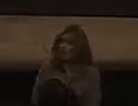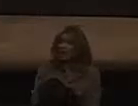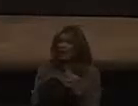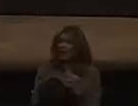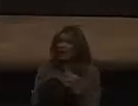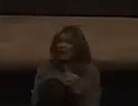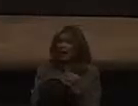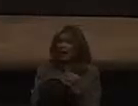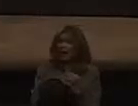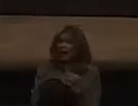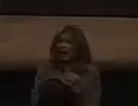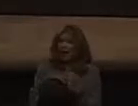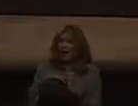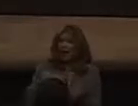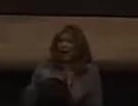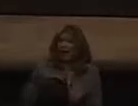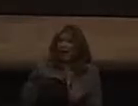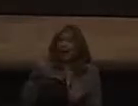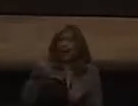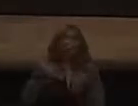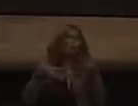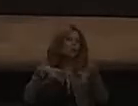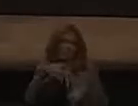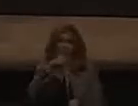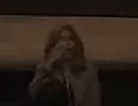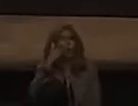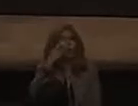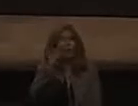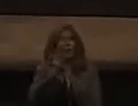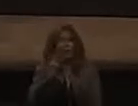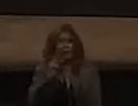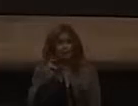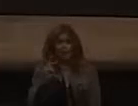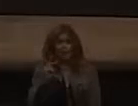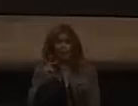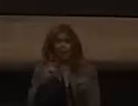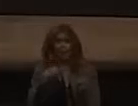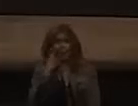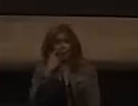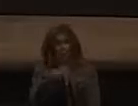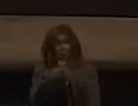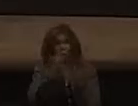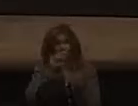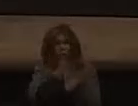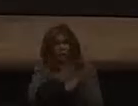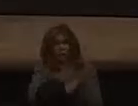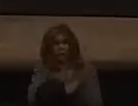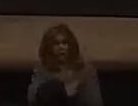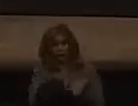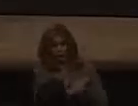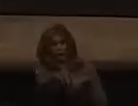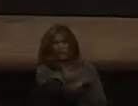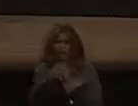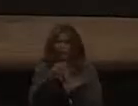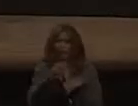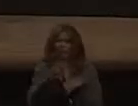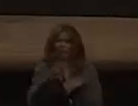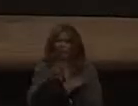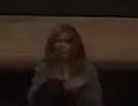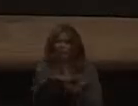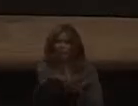a sudden they see a portable ramp outside and they think that some sort of aesthetic was compromised. Life doesn't really work that way, and in